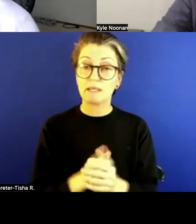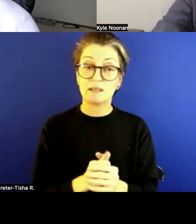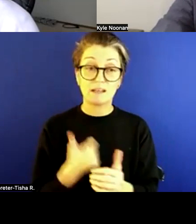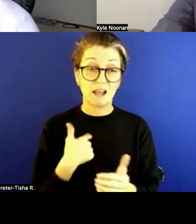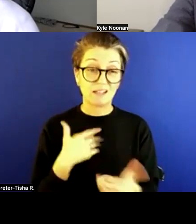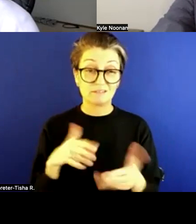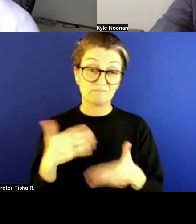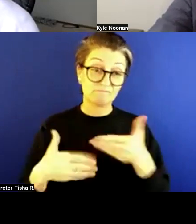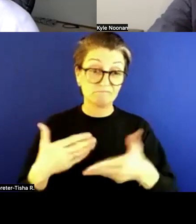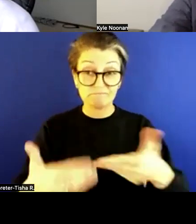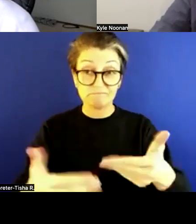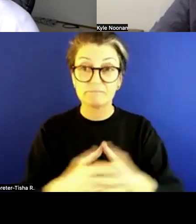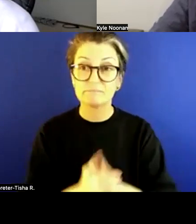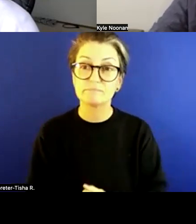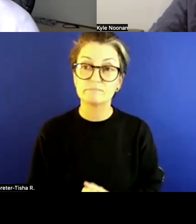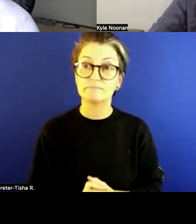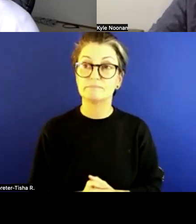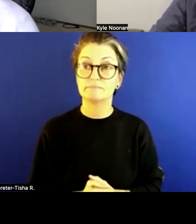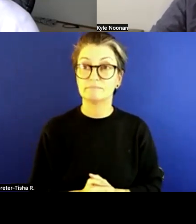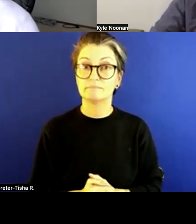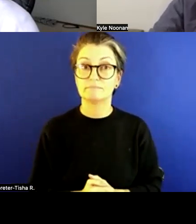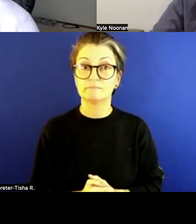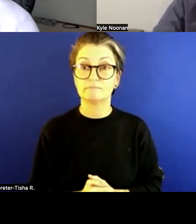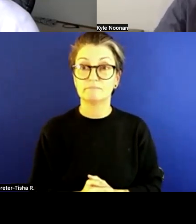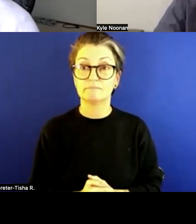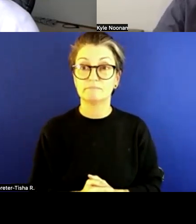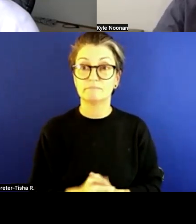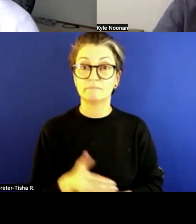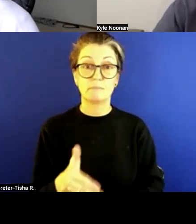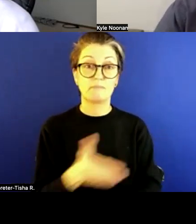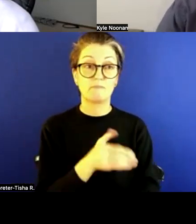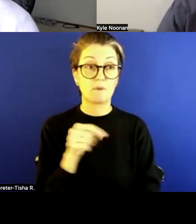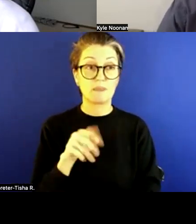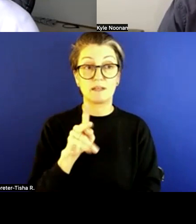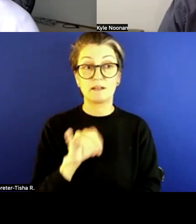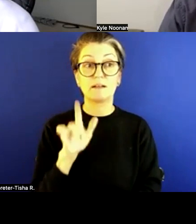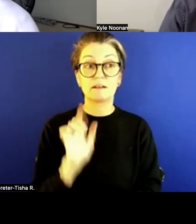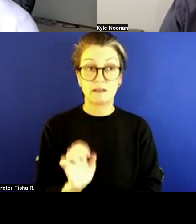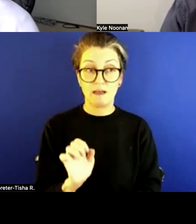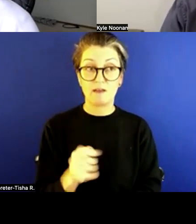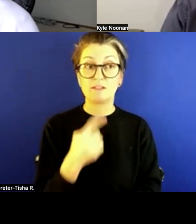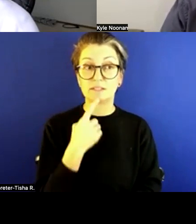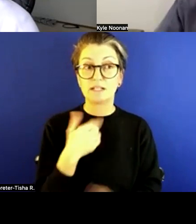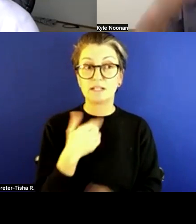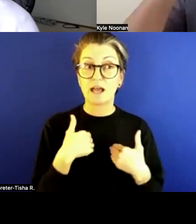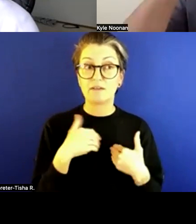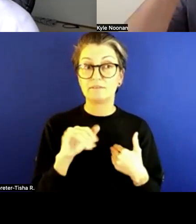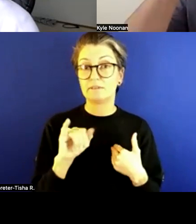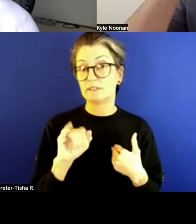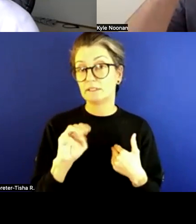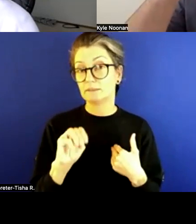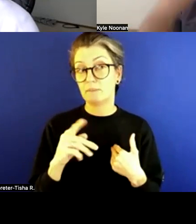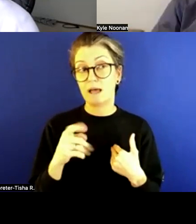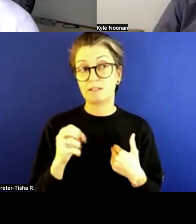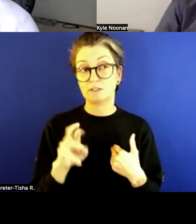it. And like, before we came on this, Kyle was talking about having imposter syndrome because he was a new veteran,